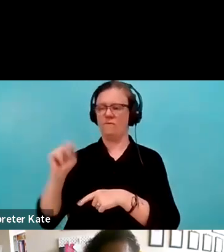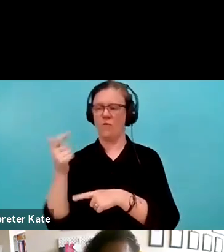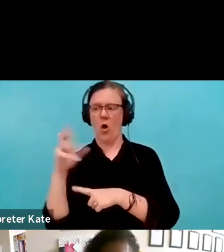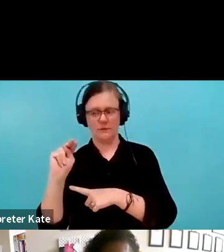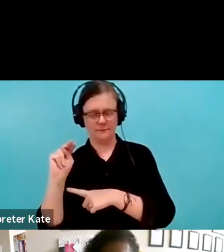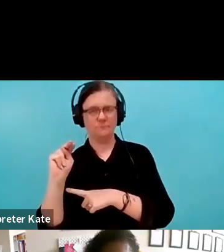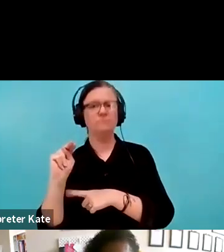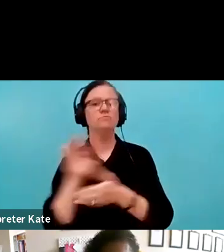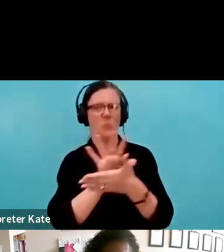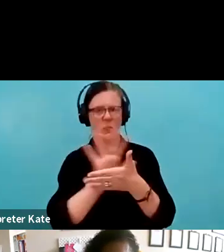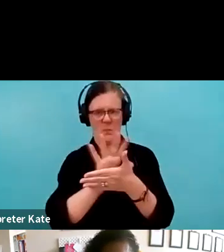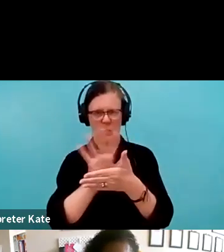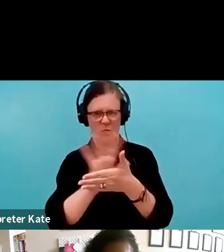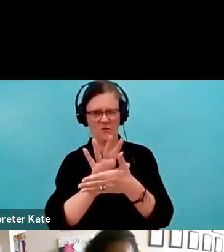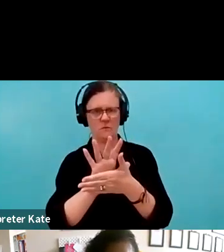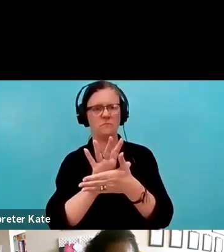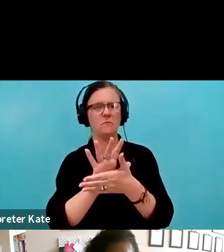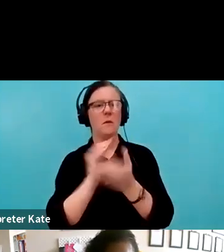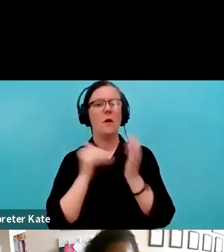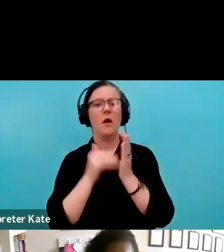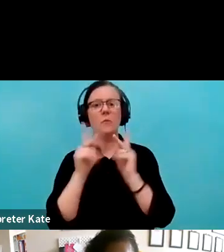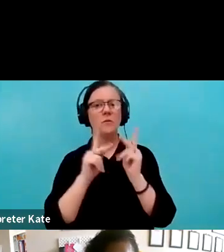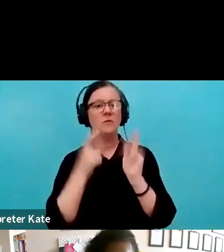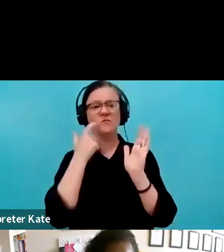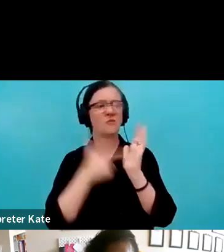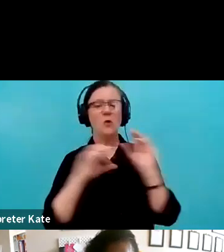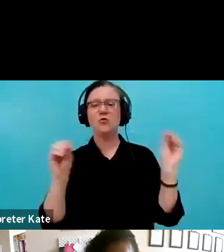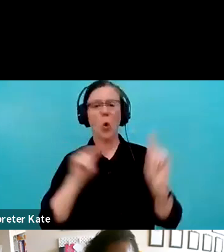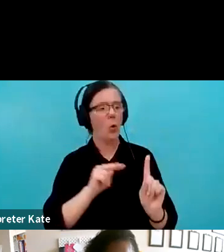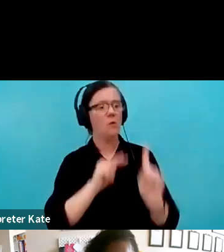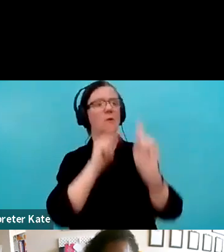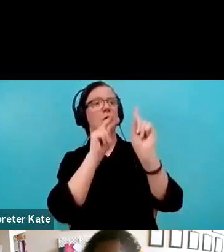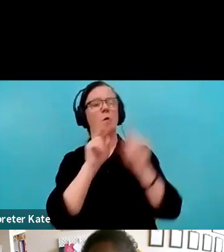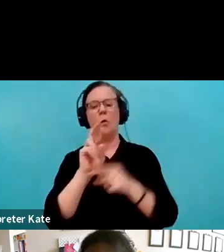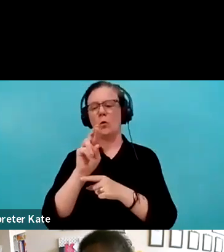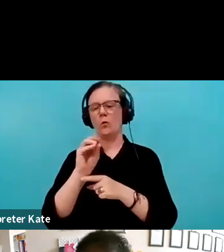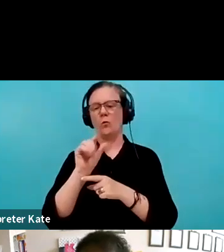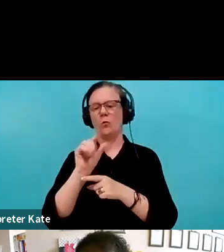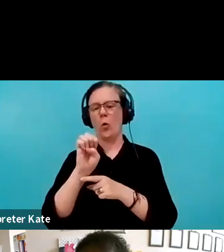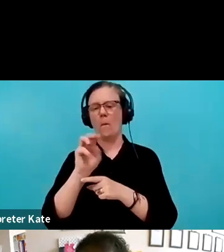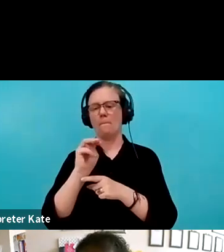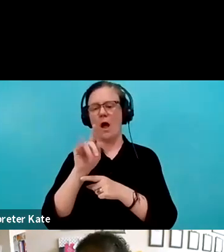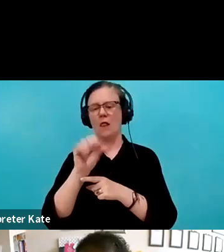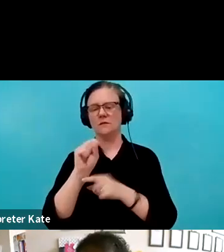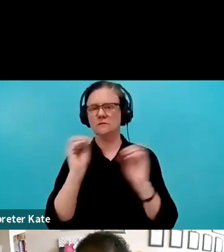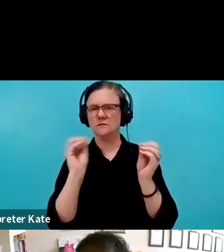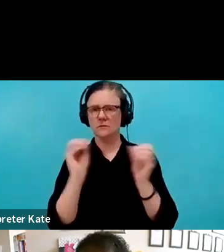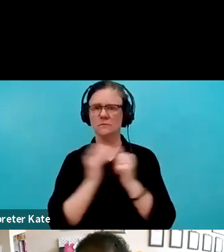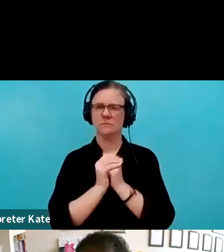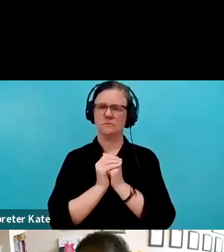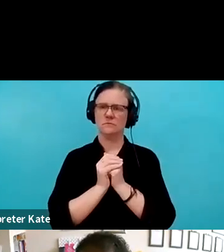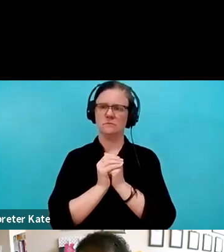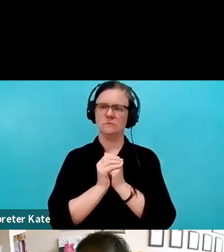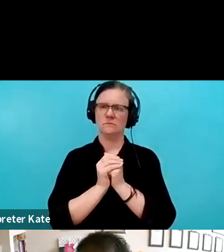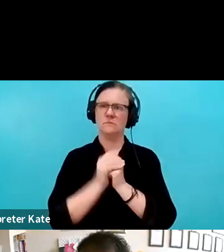Camp, many folks noted that they did not have many role models with disabilities growing up. How do you think viewing Crip Camp